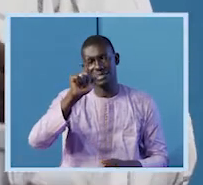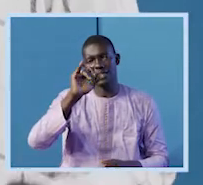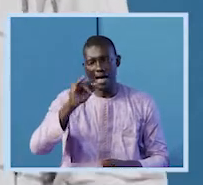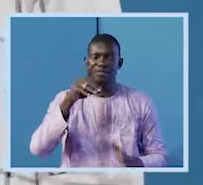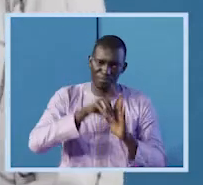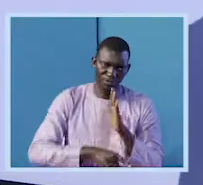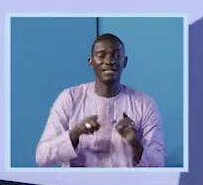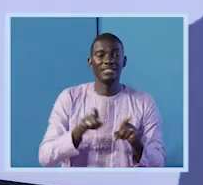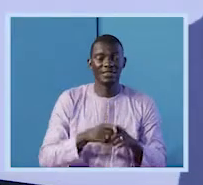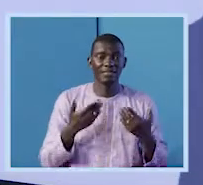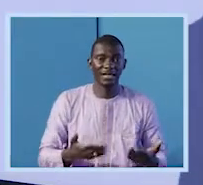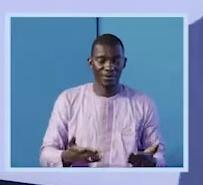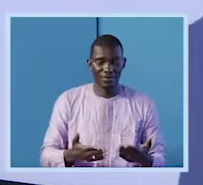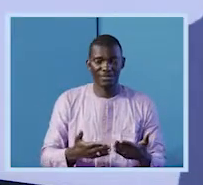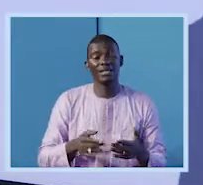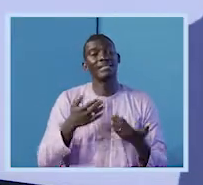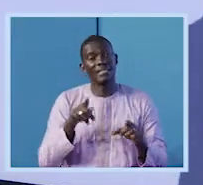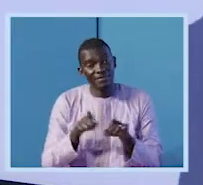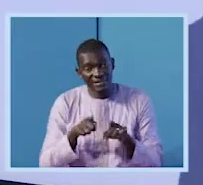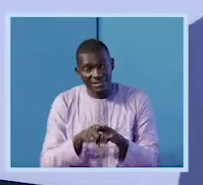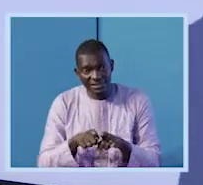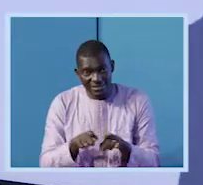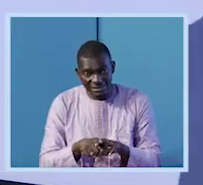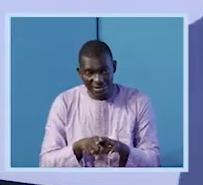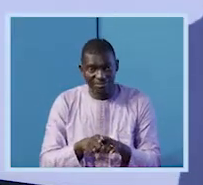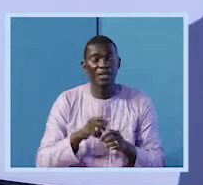now the same project